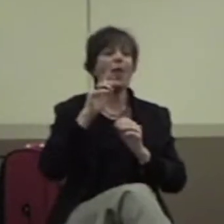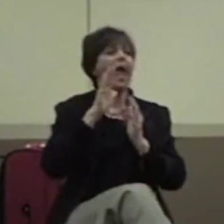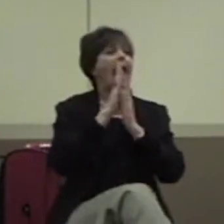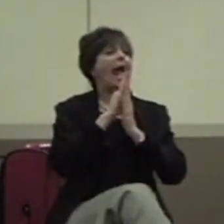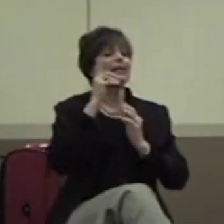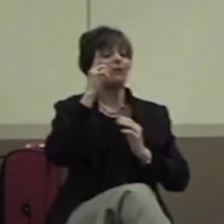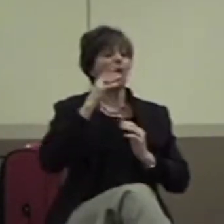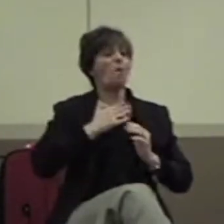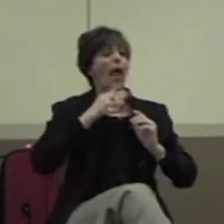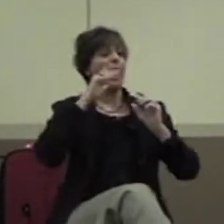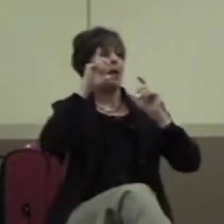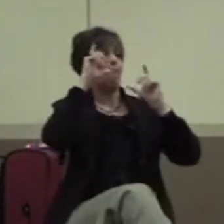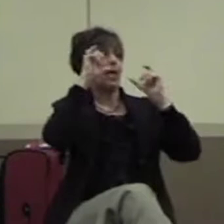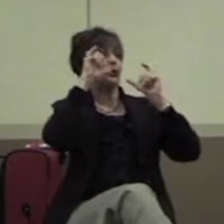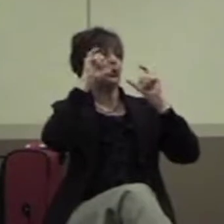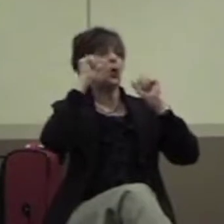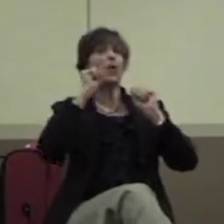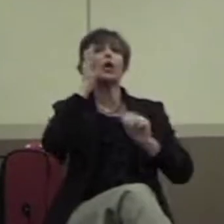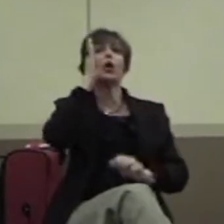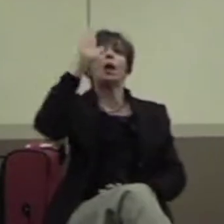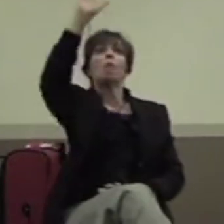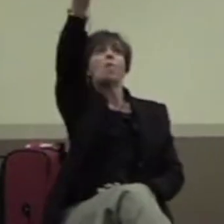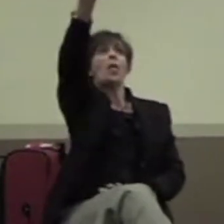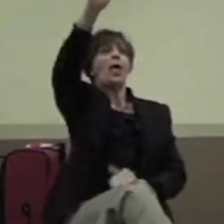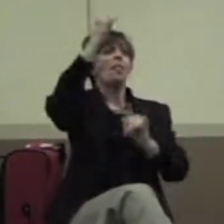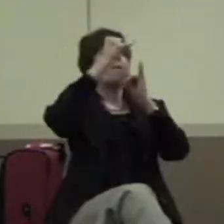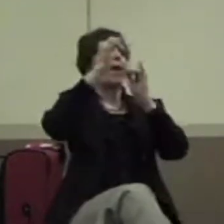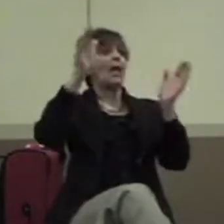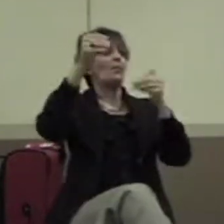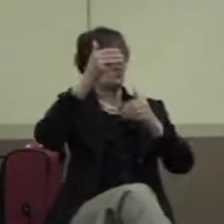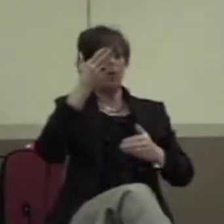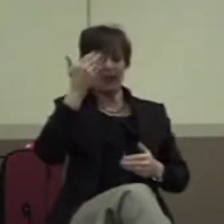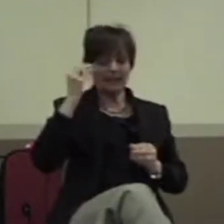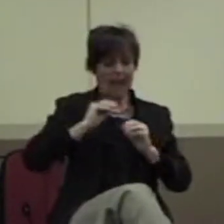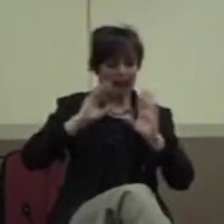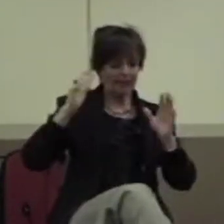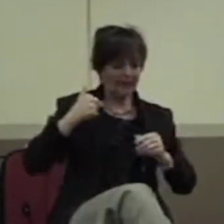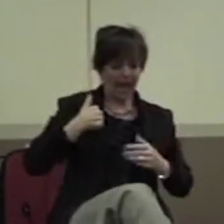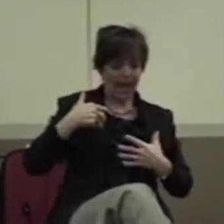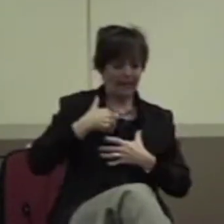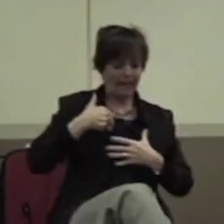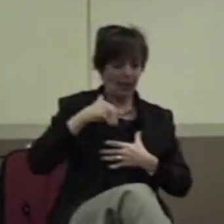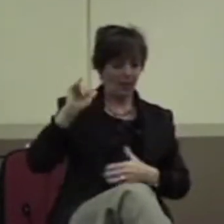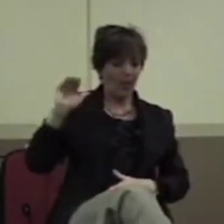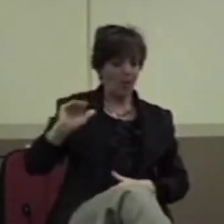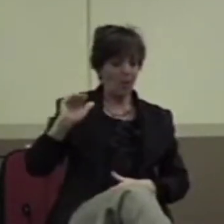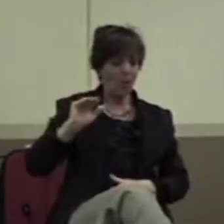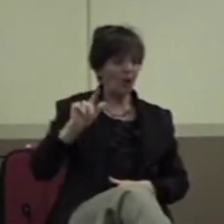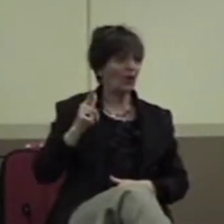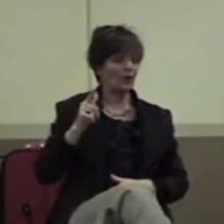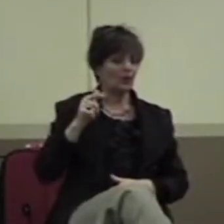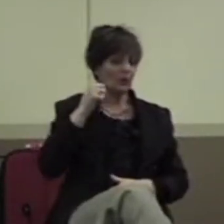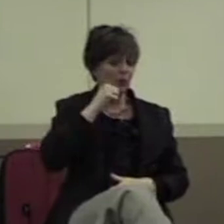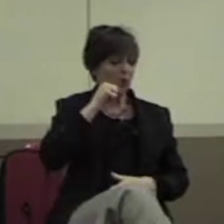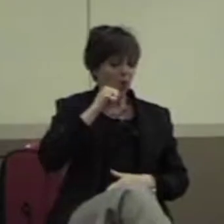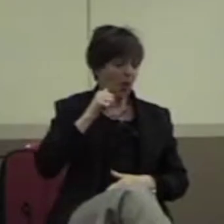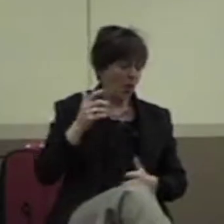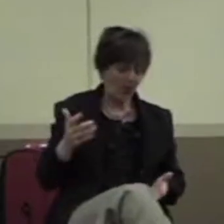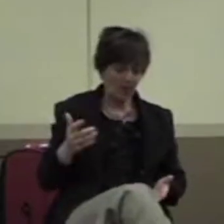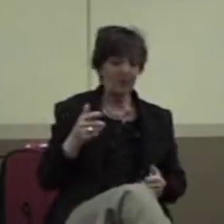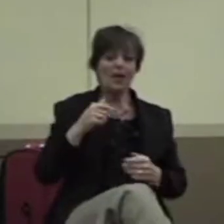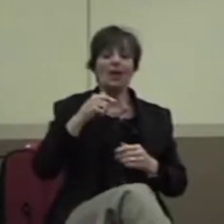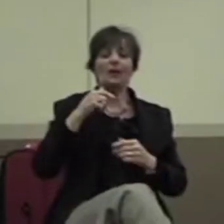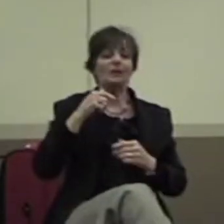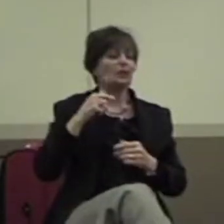a picture of me to hold up in the back of the room, because obviously I just scared the poor child to death because she